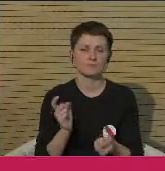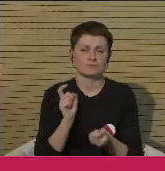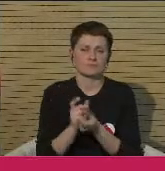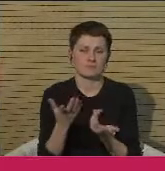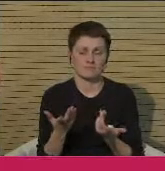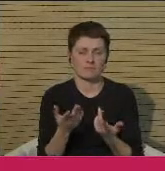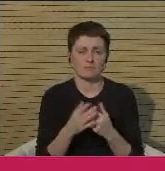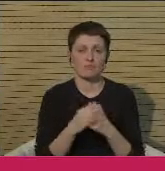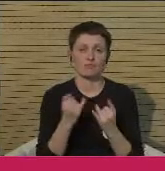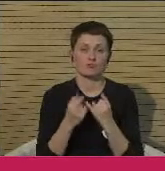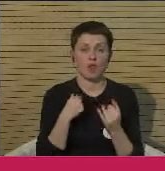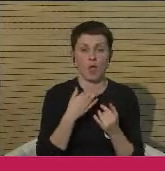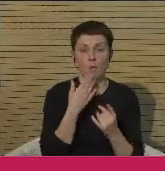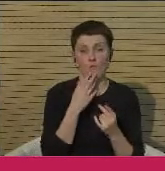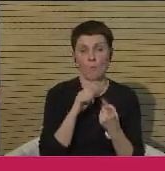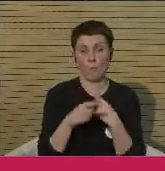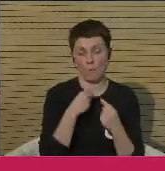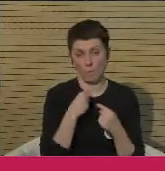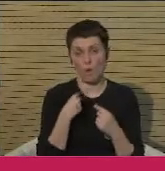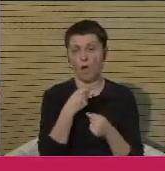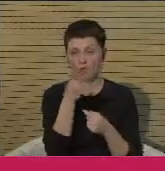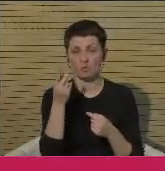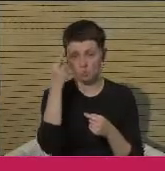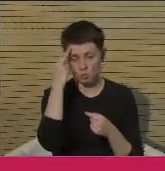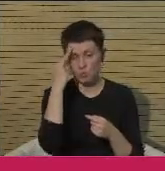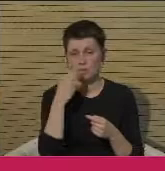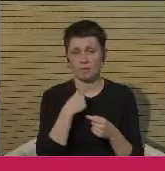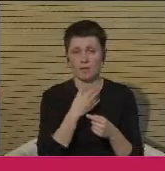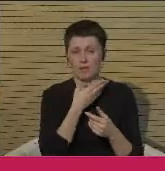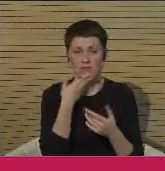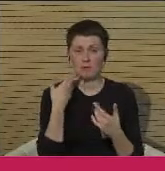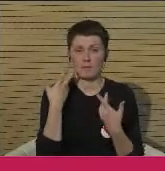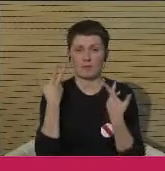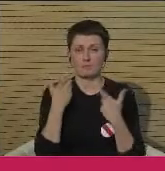don't take offense if you